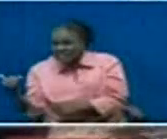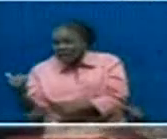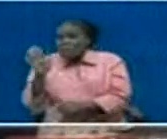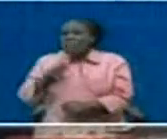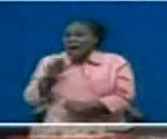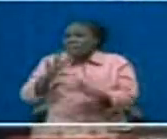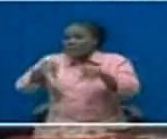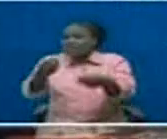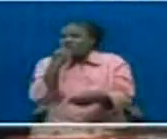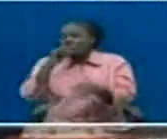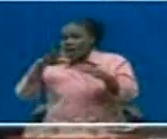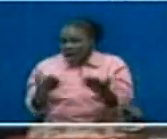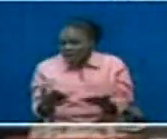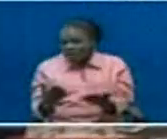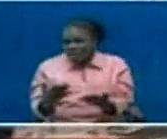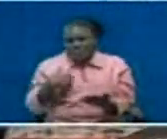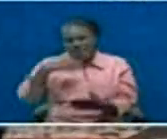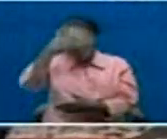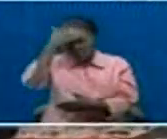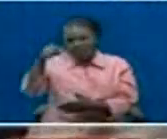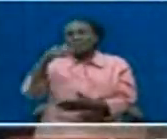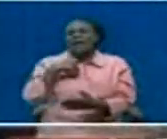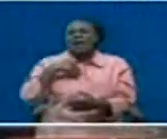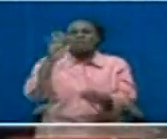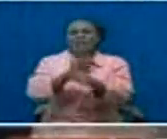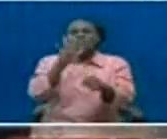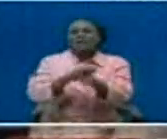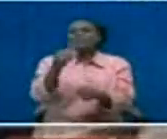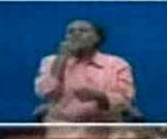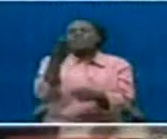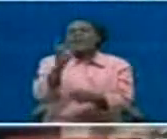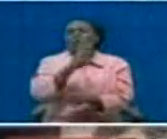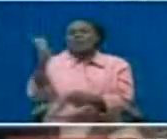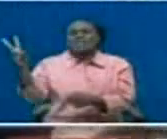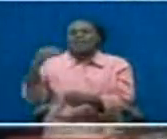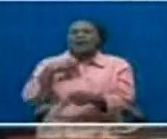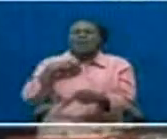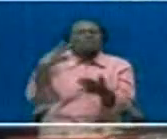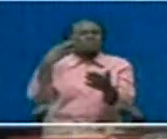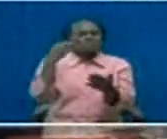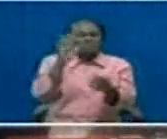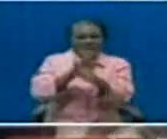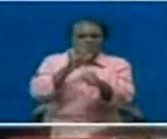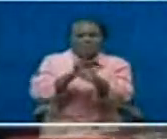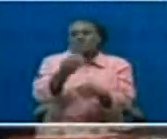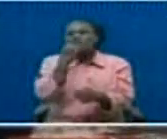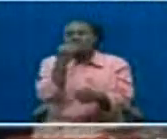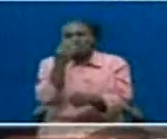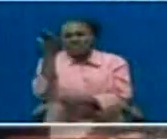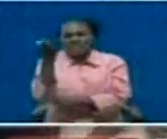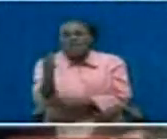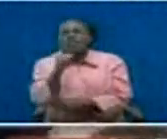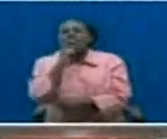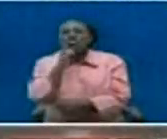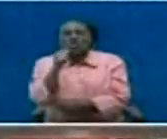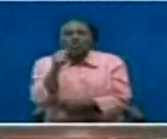mother give you food? But you know, I was forgetting they have a lot of food, unlike us. In Western, there's plenty food. There's a lot of food in Western, yes. In the North Rift. Si kama kuko